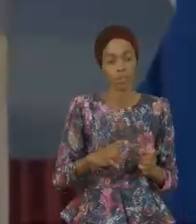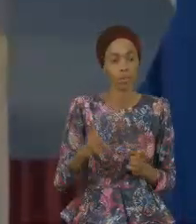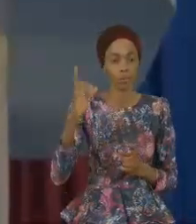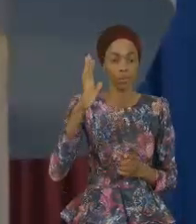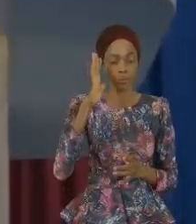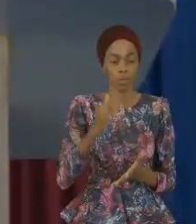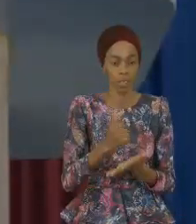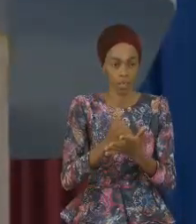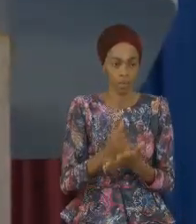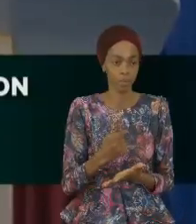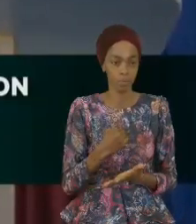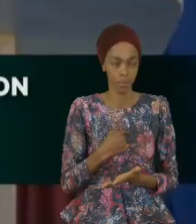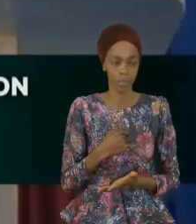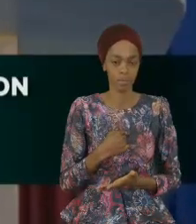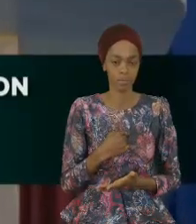me.